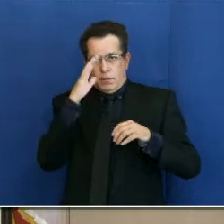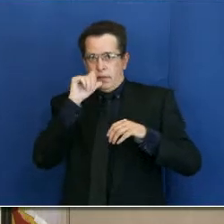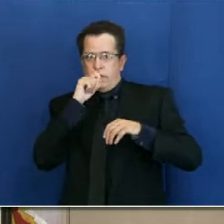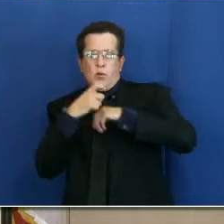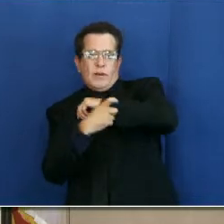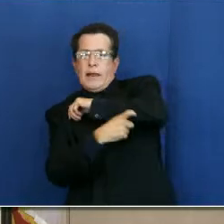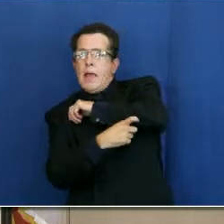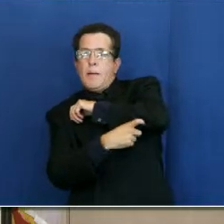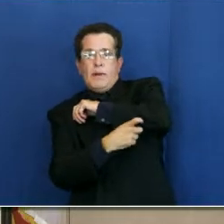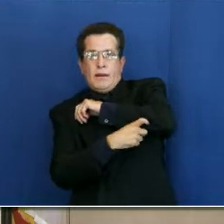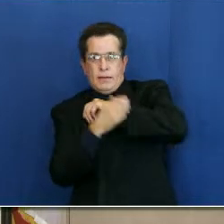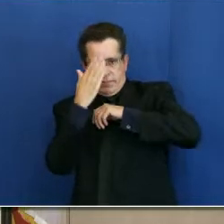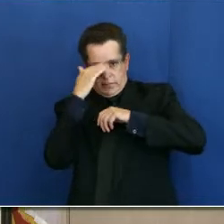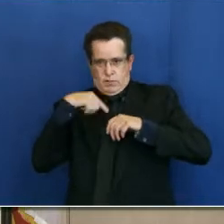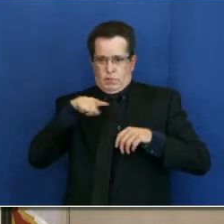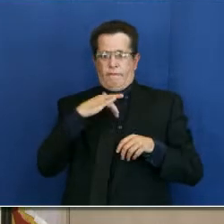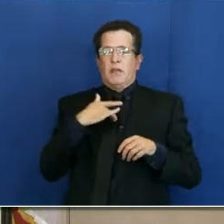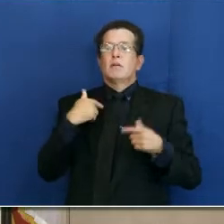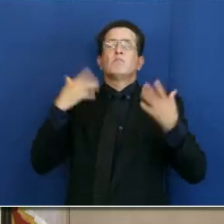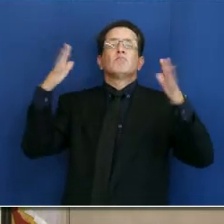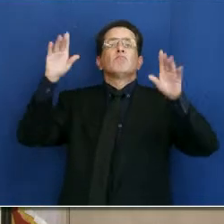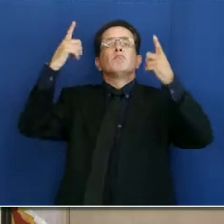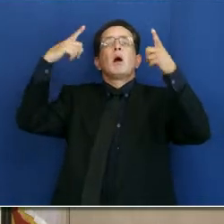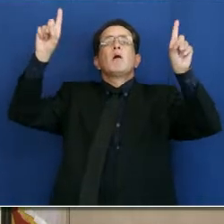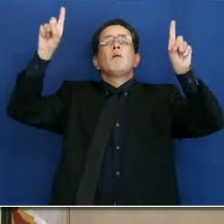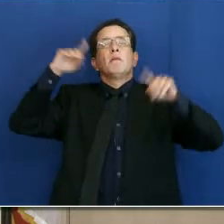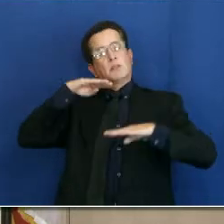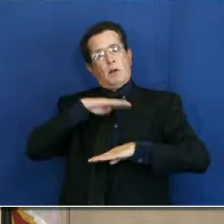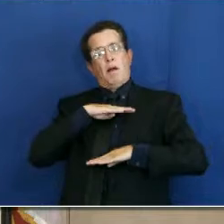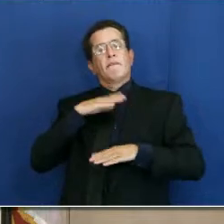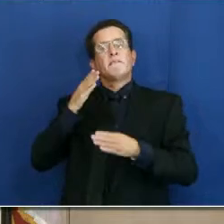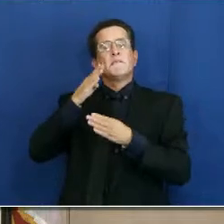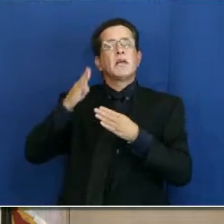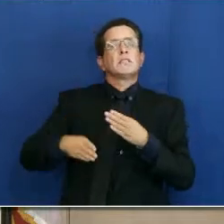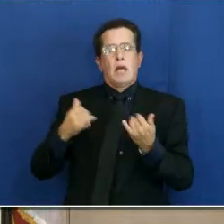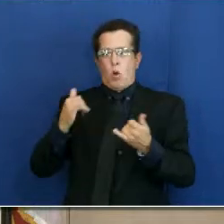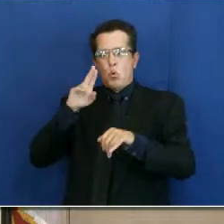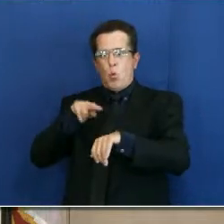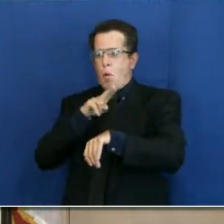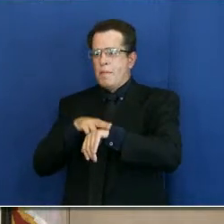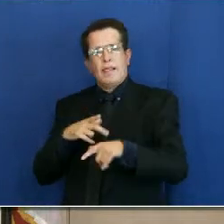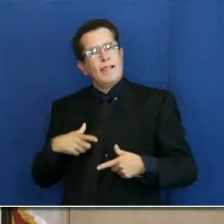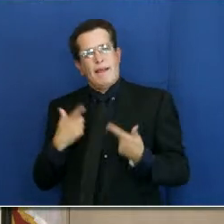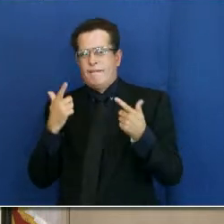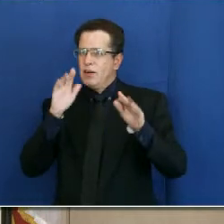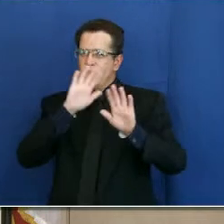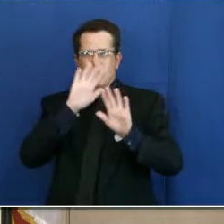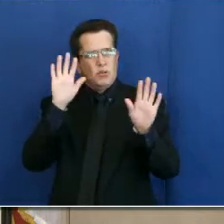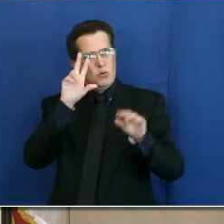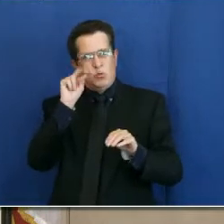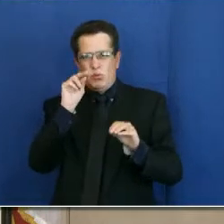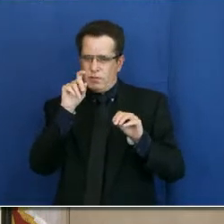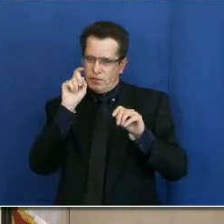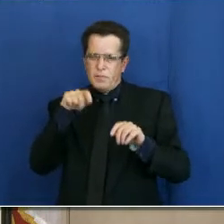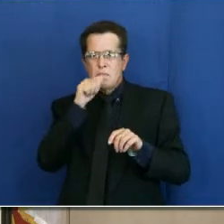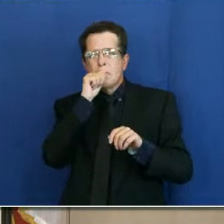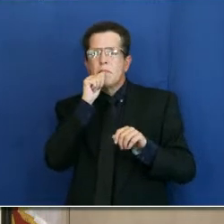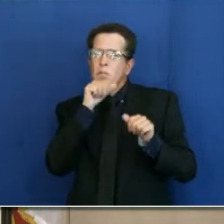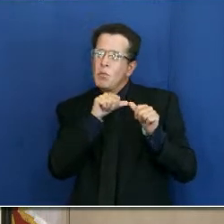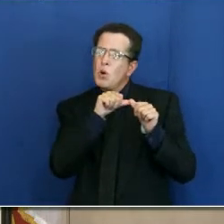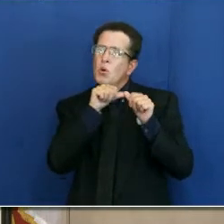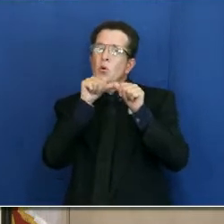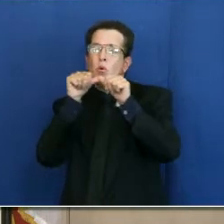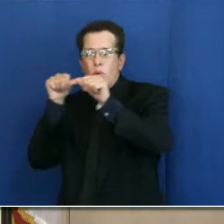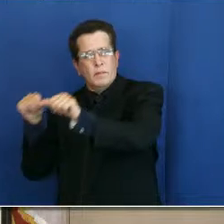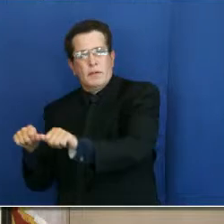are under 100, somehow we feel like we've made it, we're done, we can go back to normal. That is the same mindset that created the